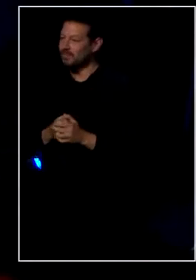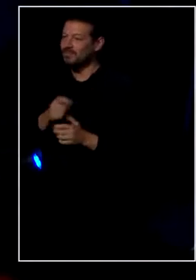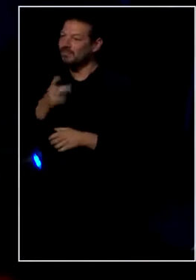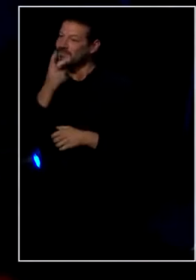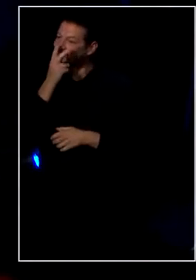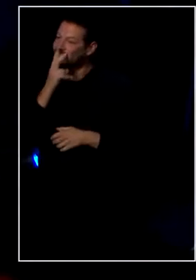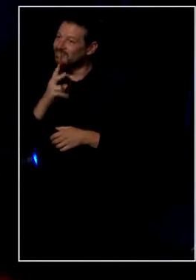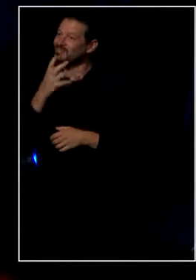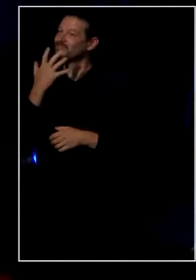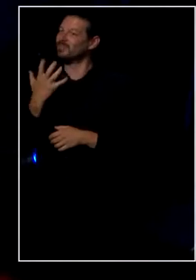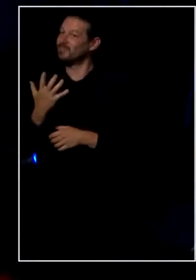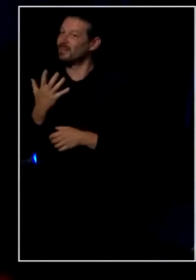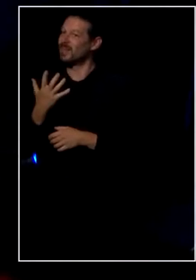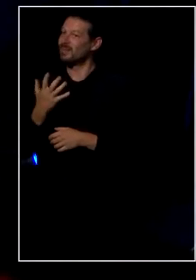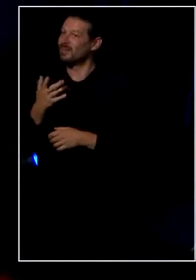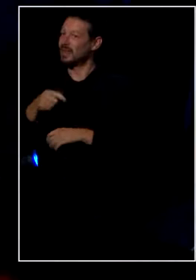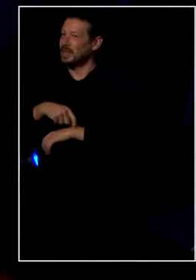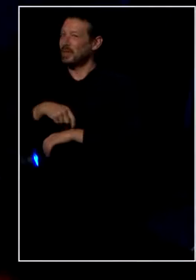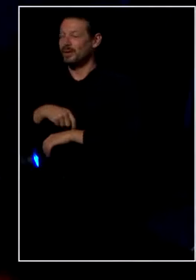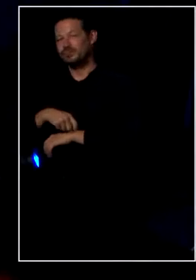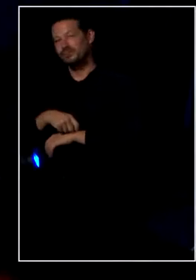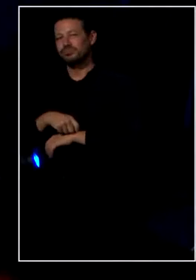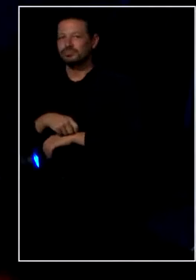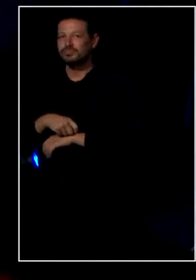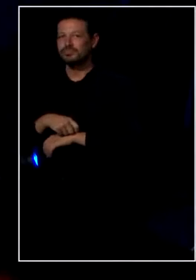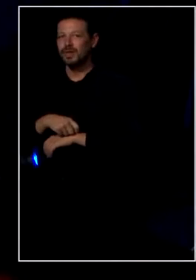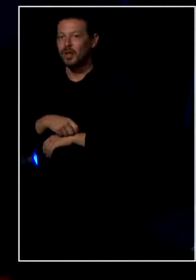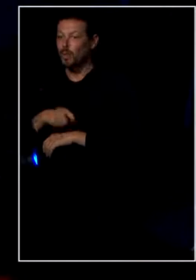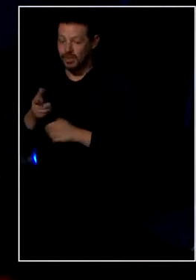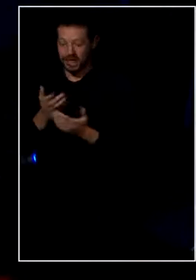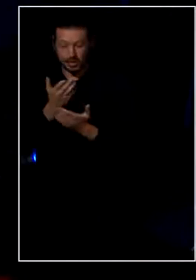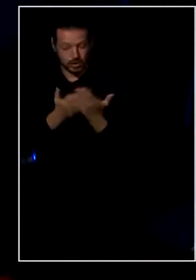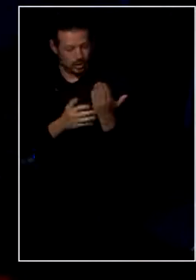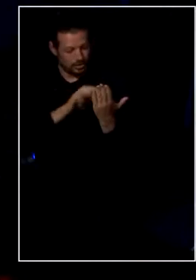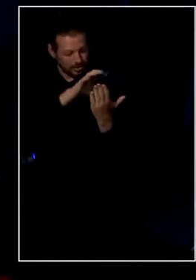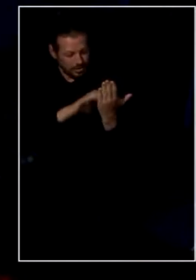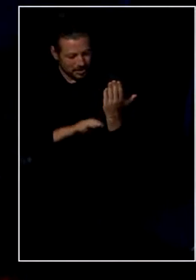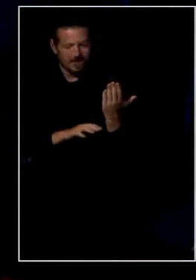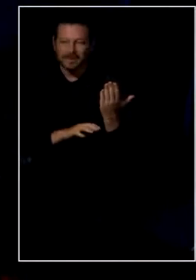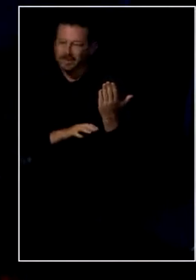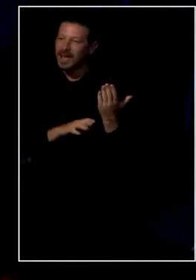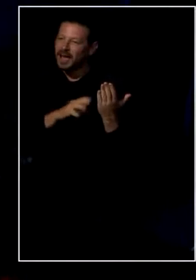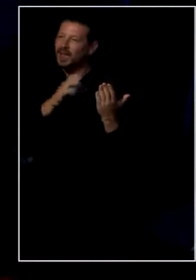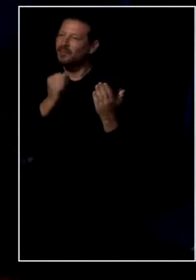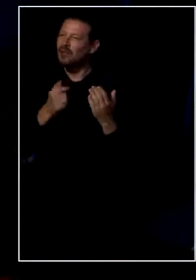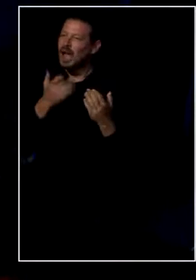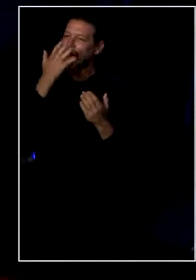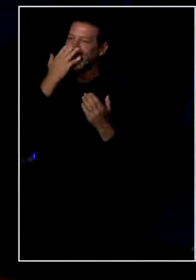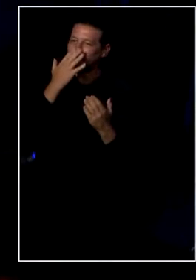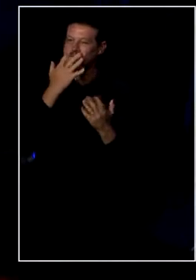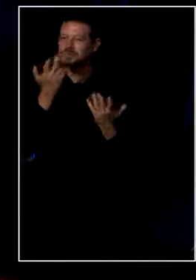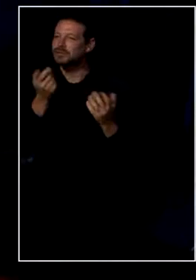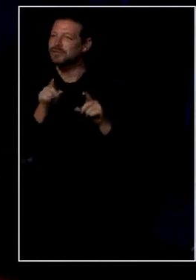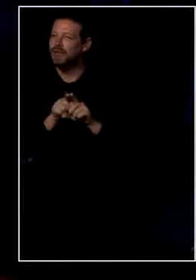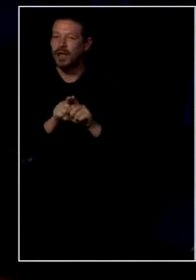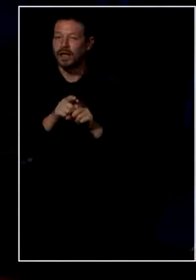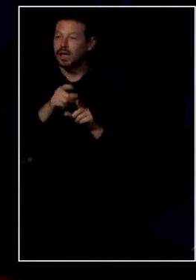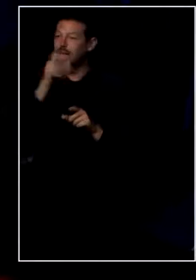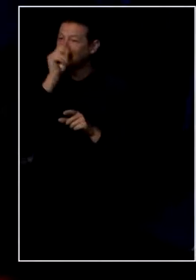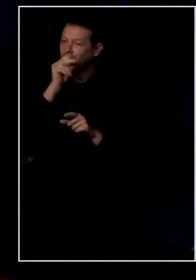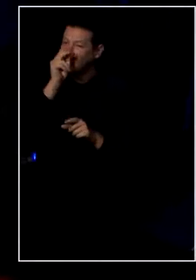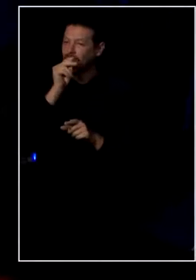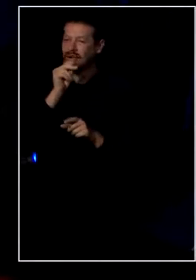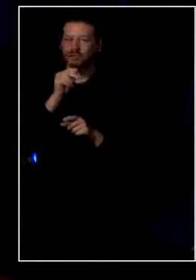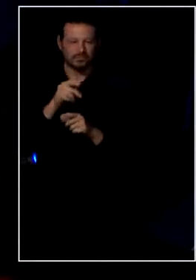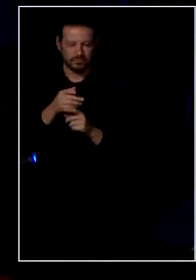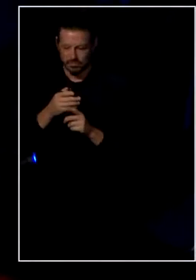25. The story that you've written in this book for us, it spans that age range. We've got you as a young person when you were